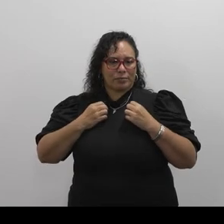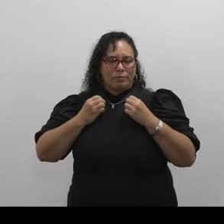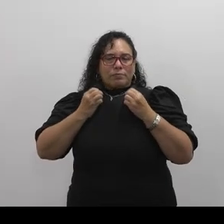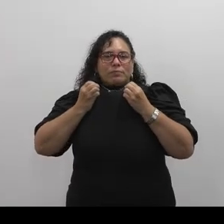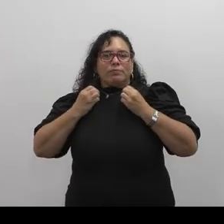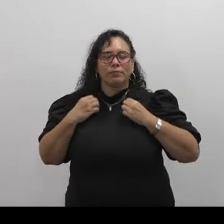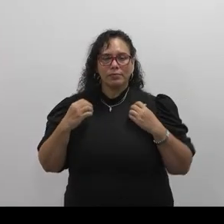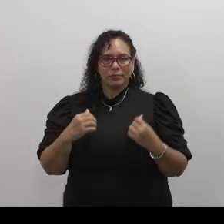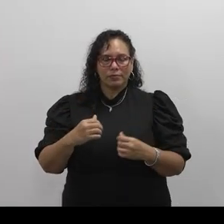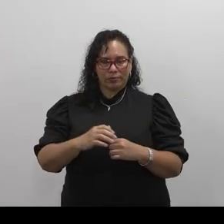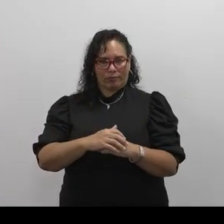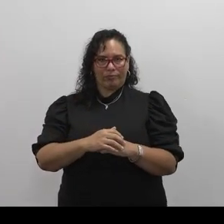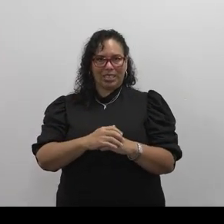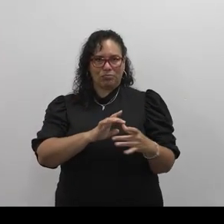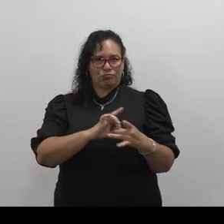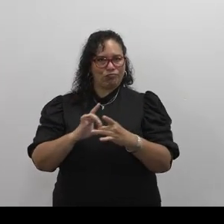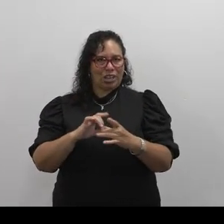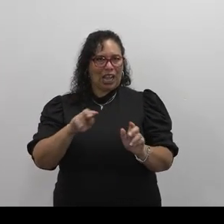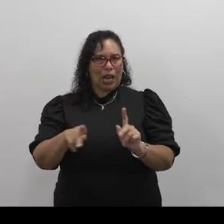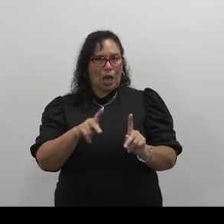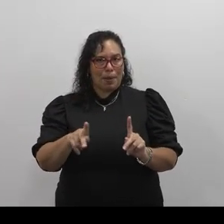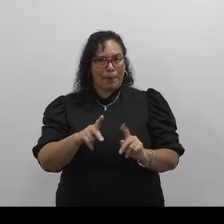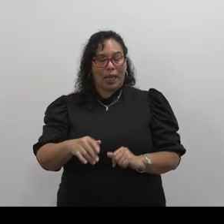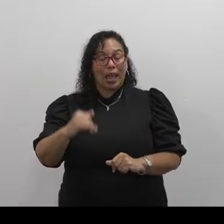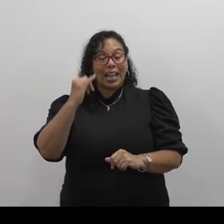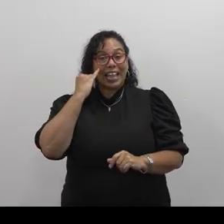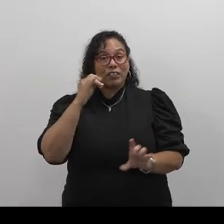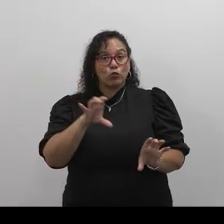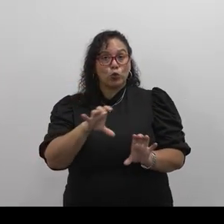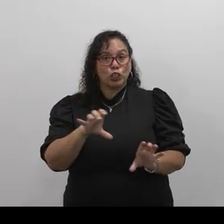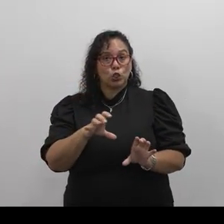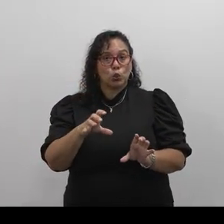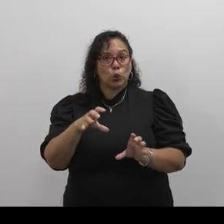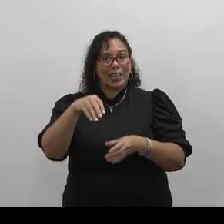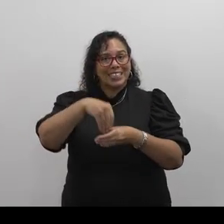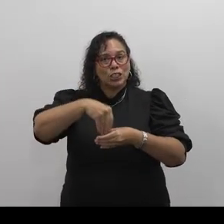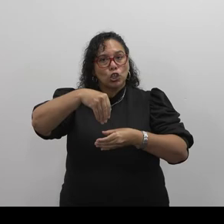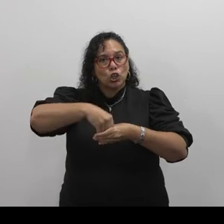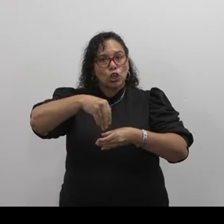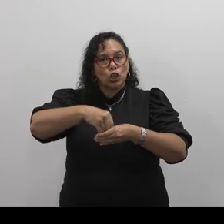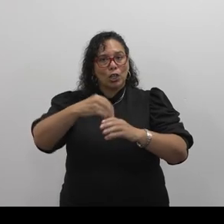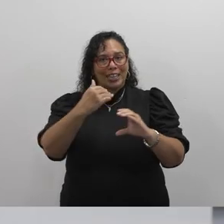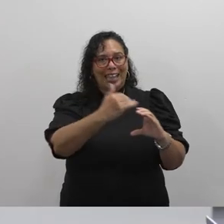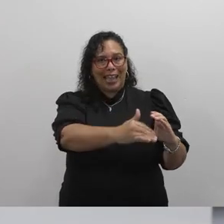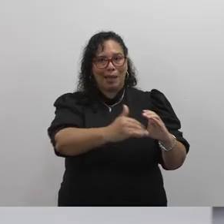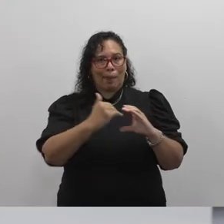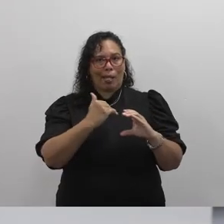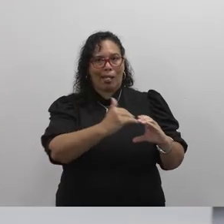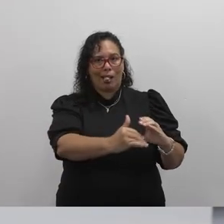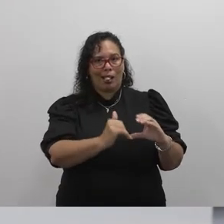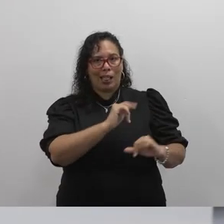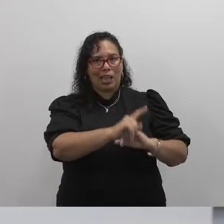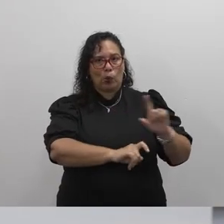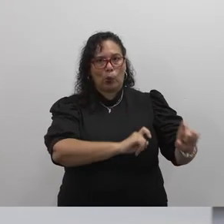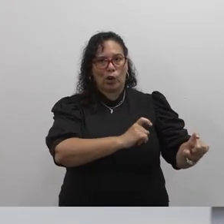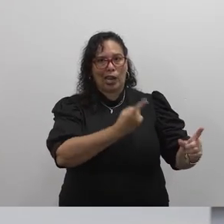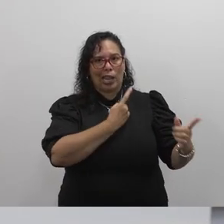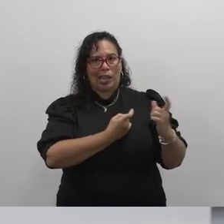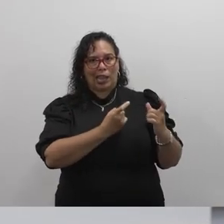to the public. If we're going to be doing an internal email inquiry or